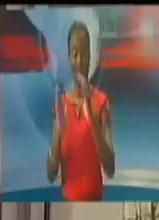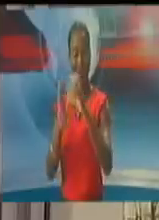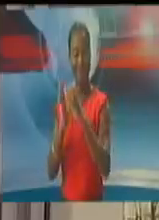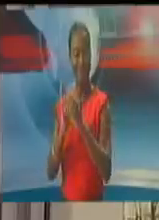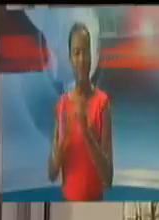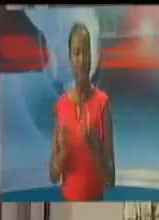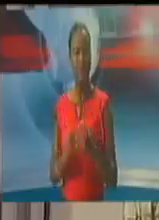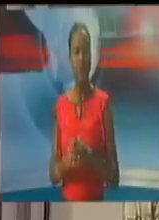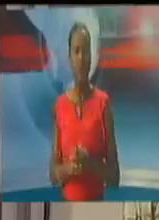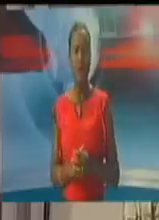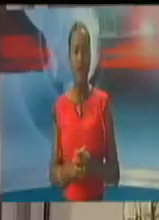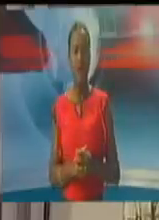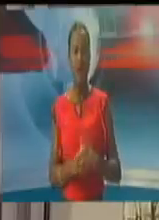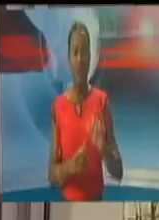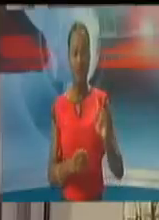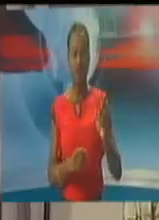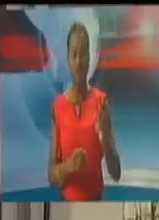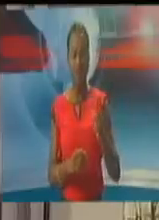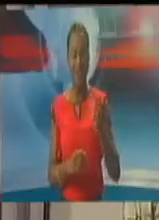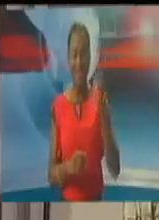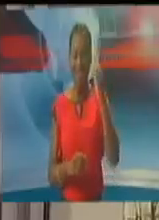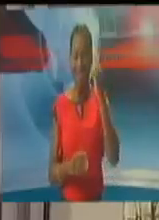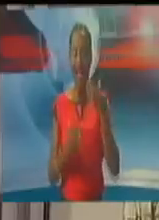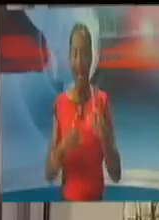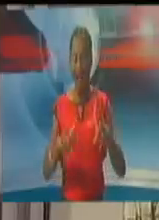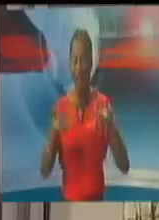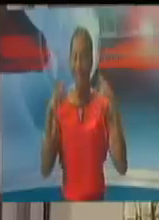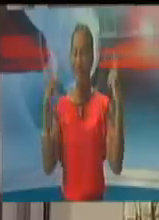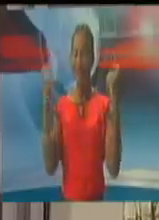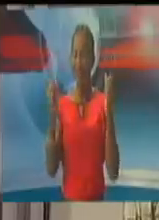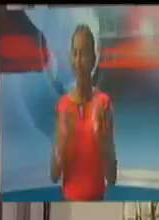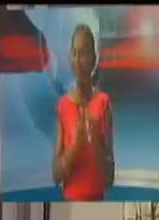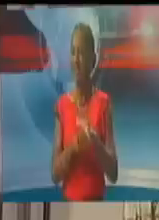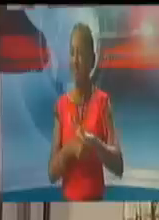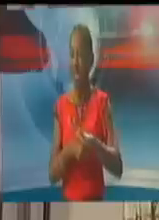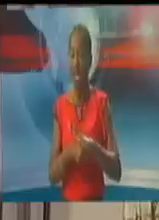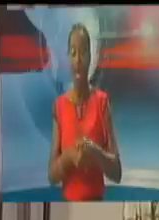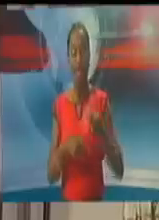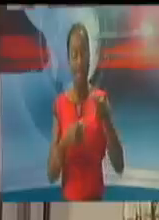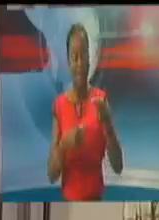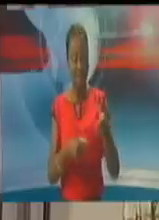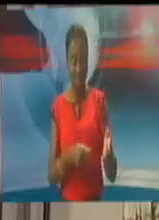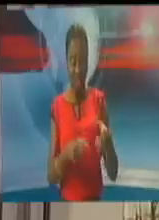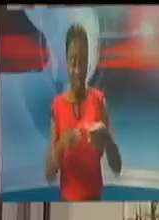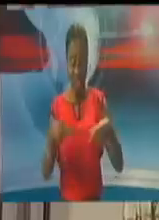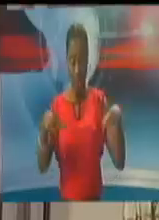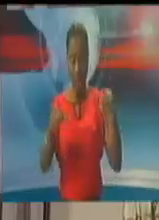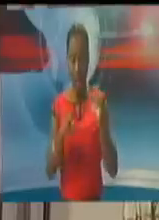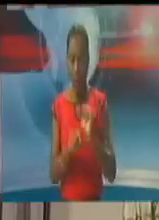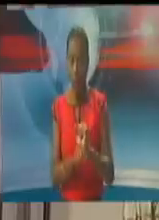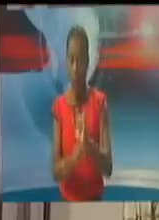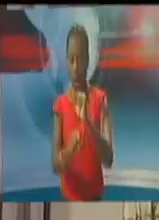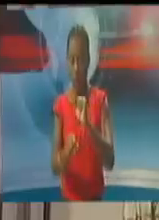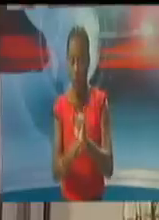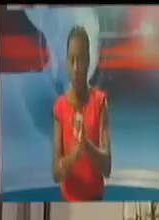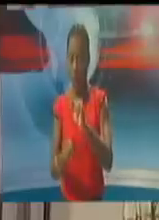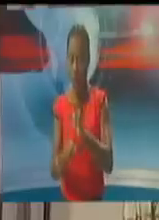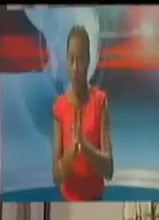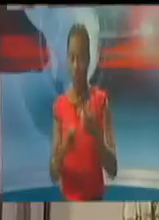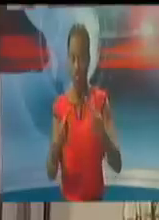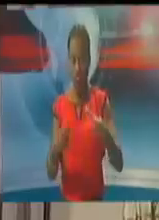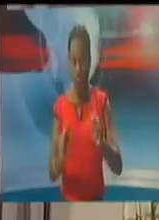seen as something of a success story, a region that worked to contain, trace, and isolate the